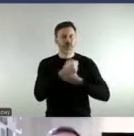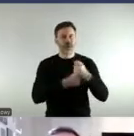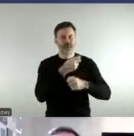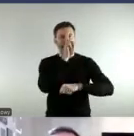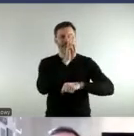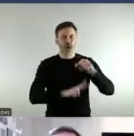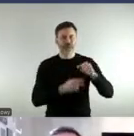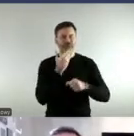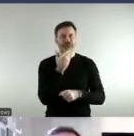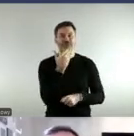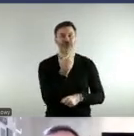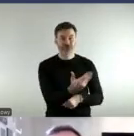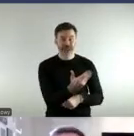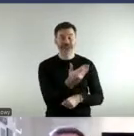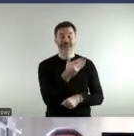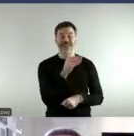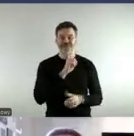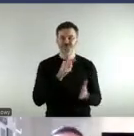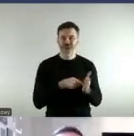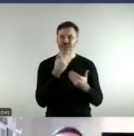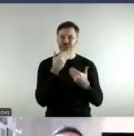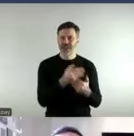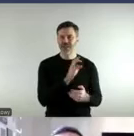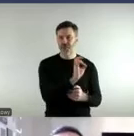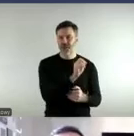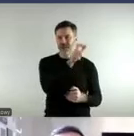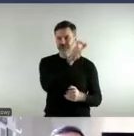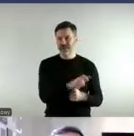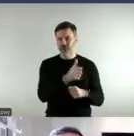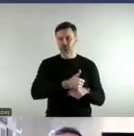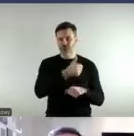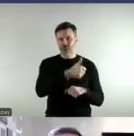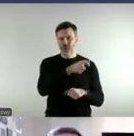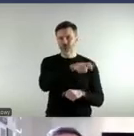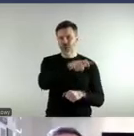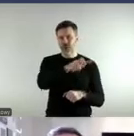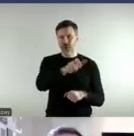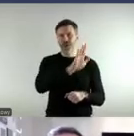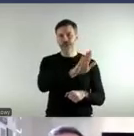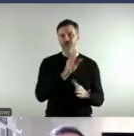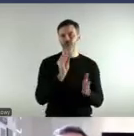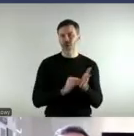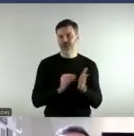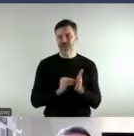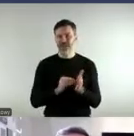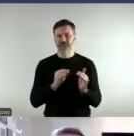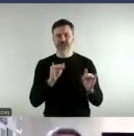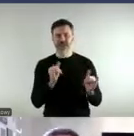this collaboration with the police, which, thanks to their negotiators and people who have